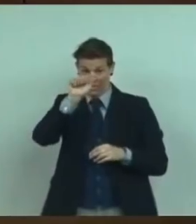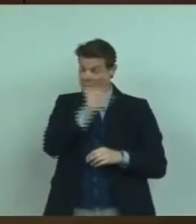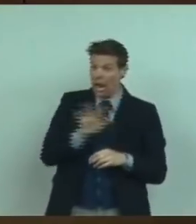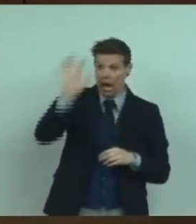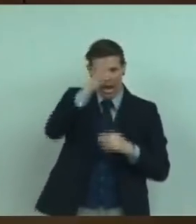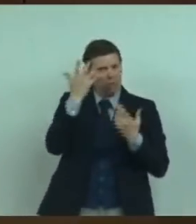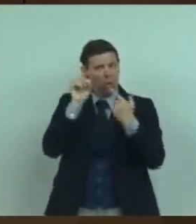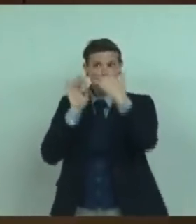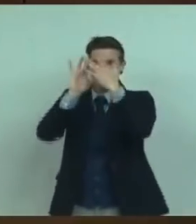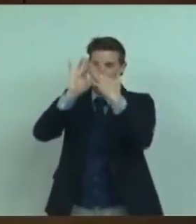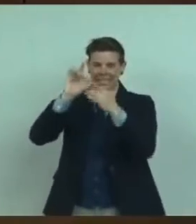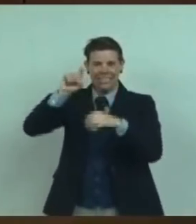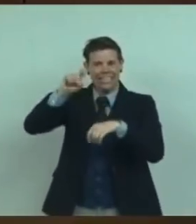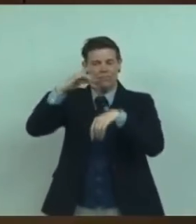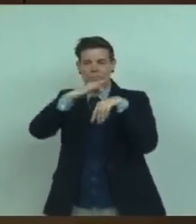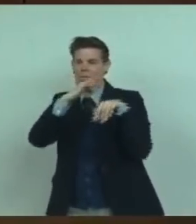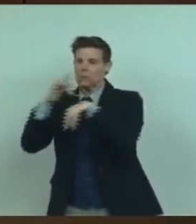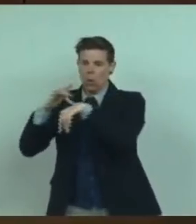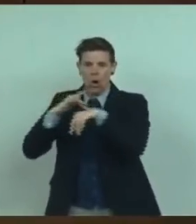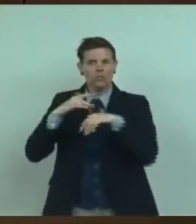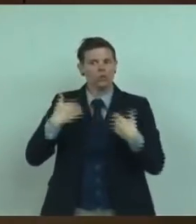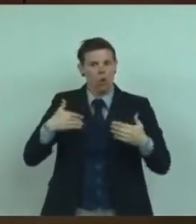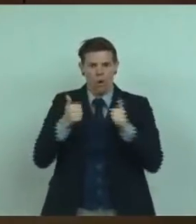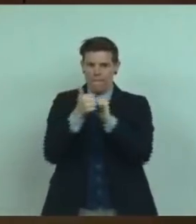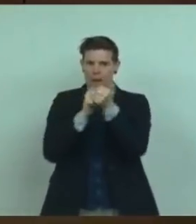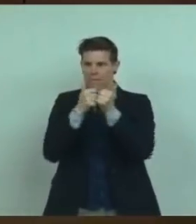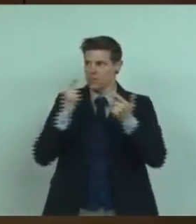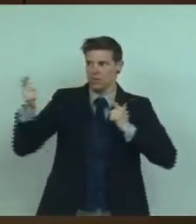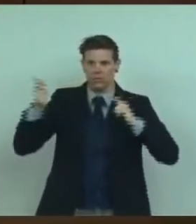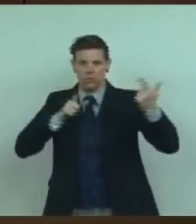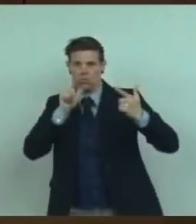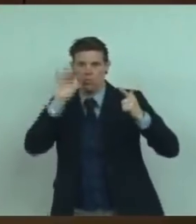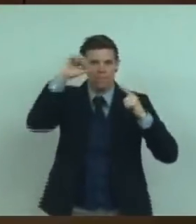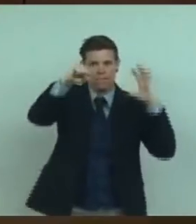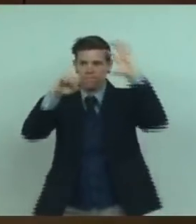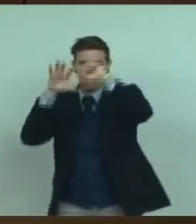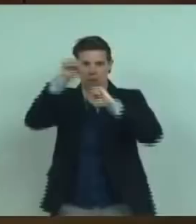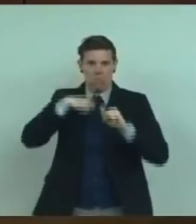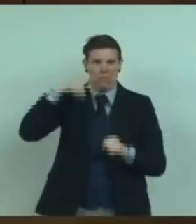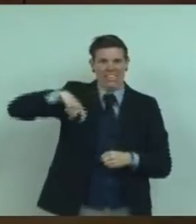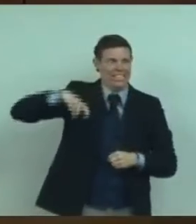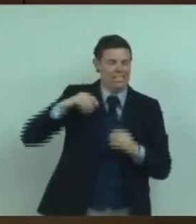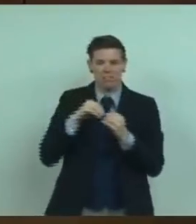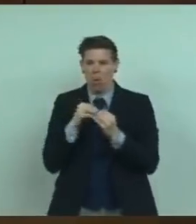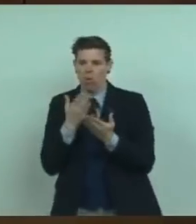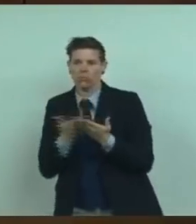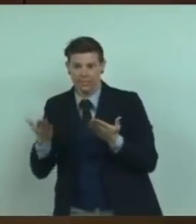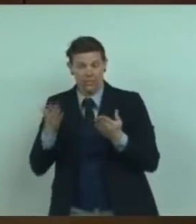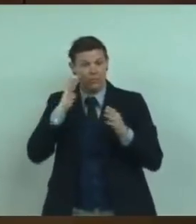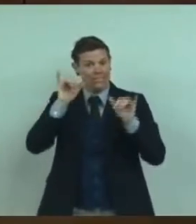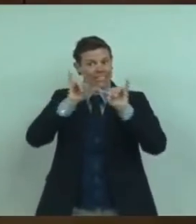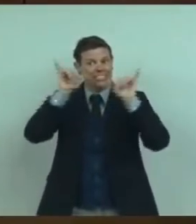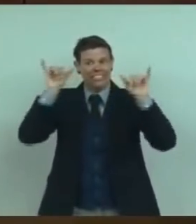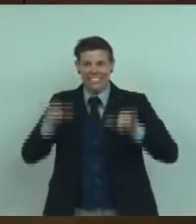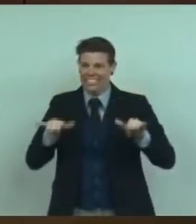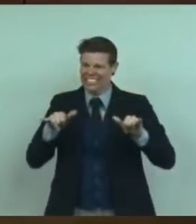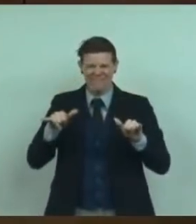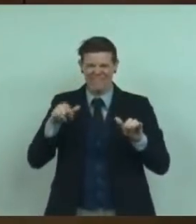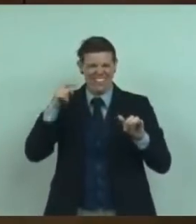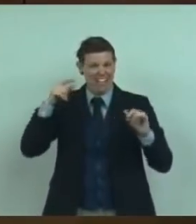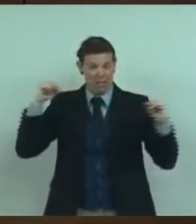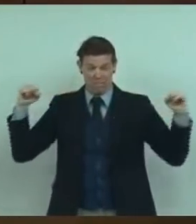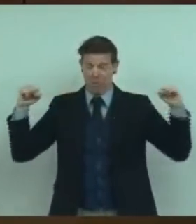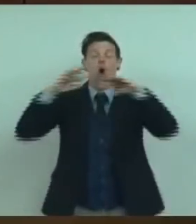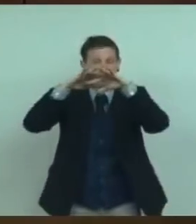is incredibly competitive. Frankly, it is a system that is not working for anyone, anywhere. And the